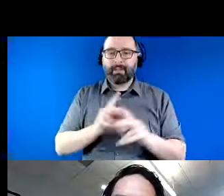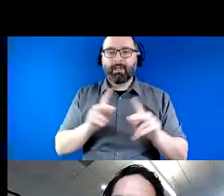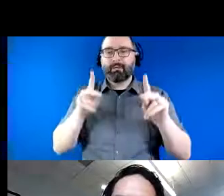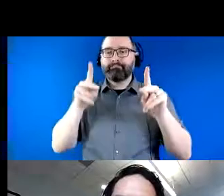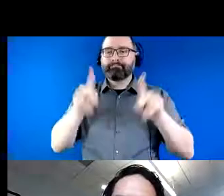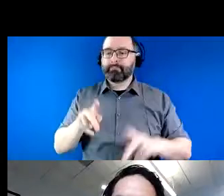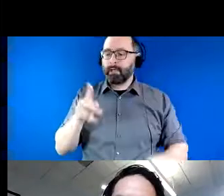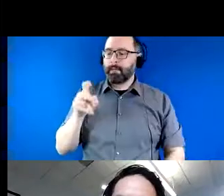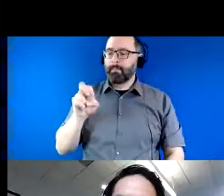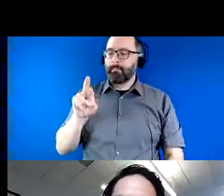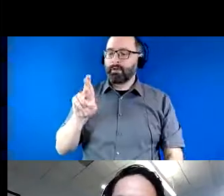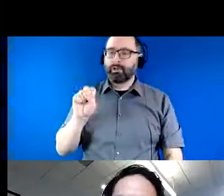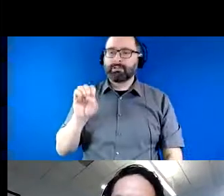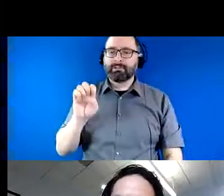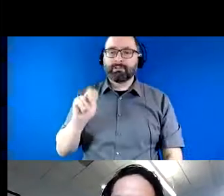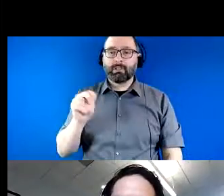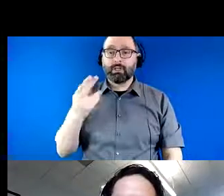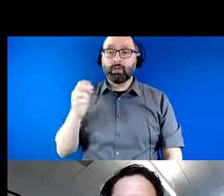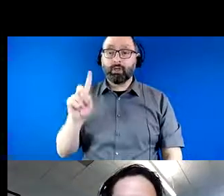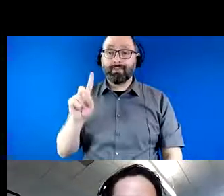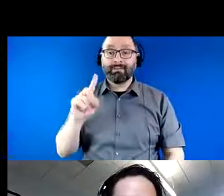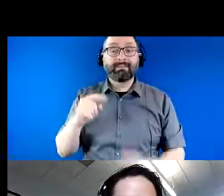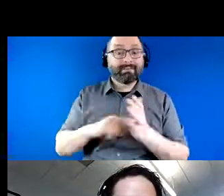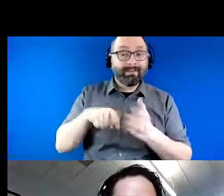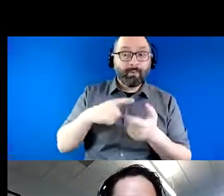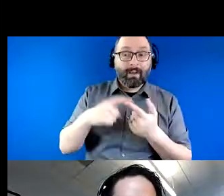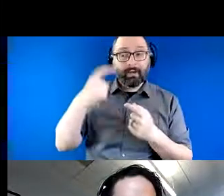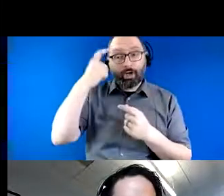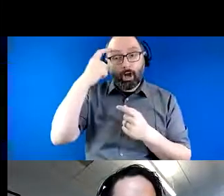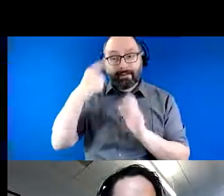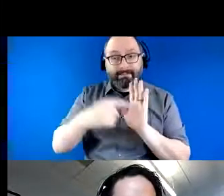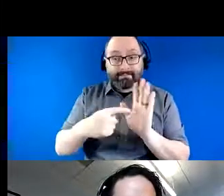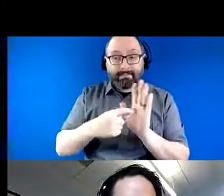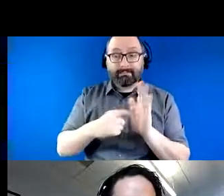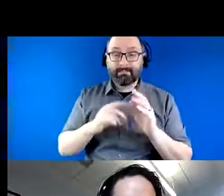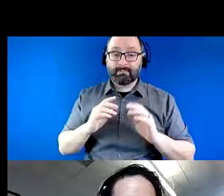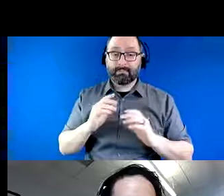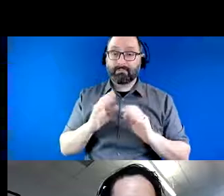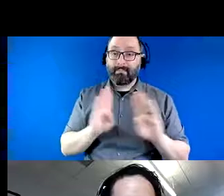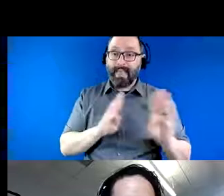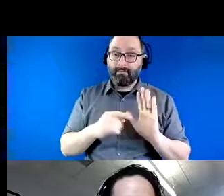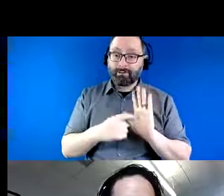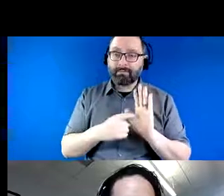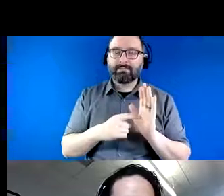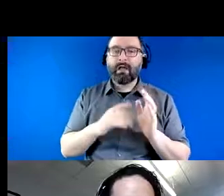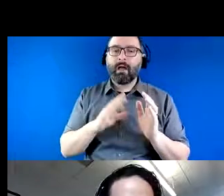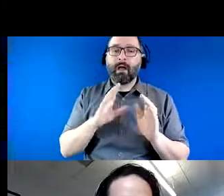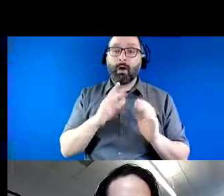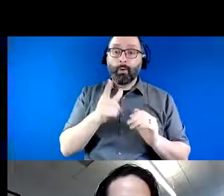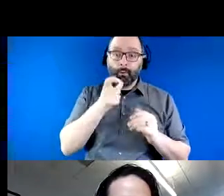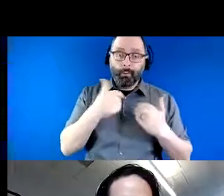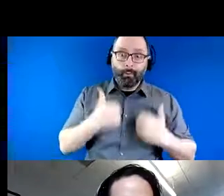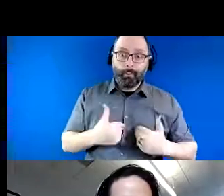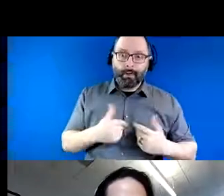When people have cognitive symptoms or behavioral symptoms, there's a disruption of who that person is, but by